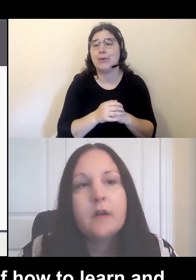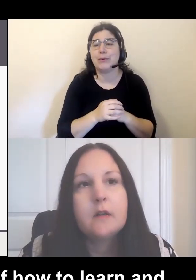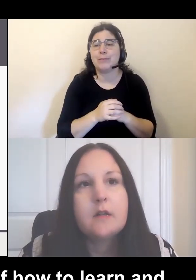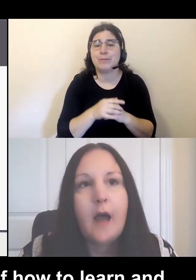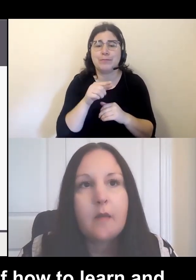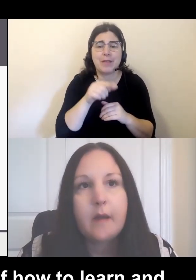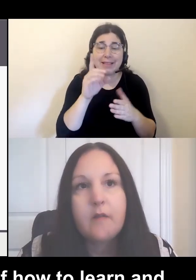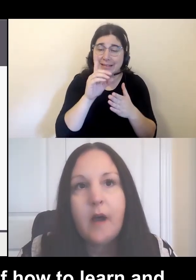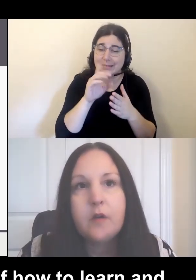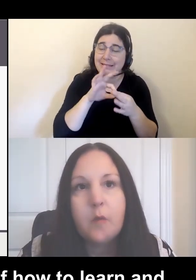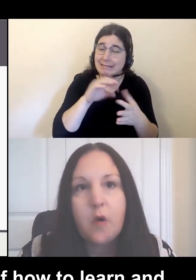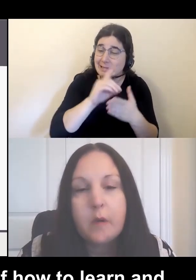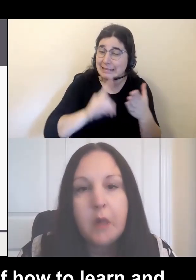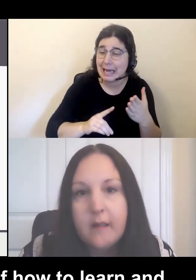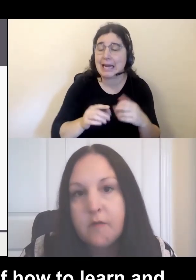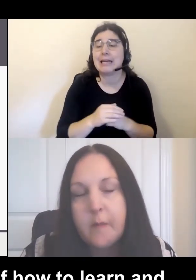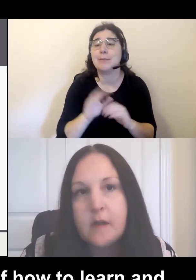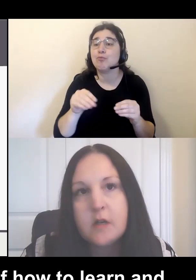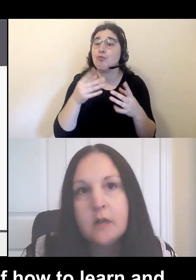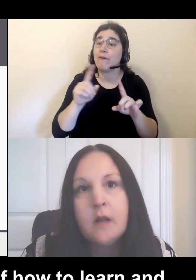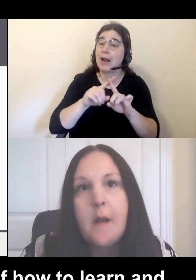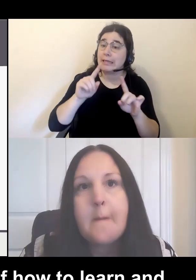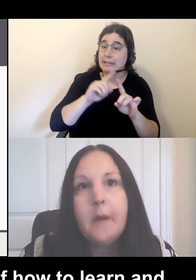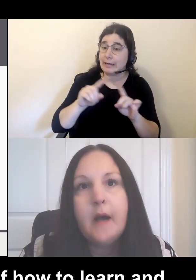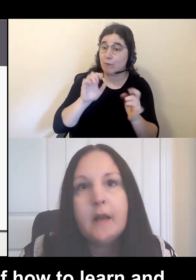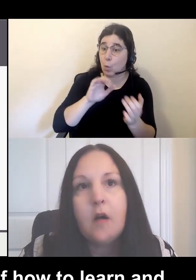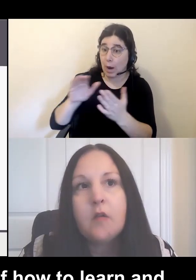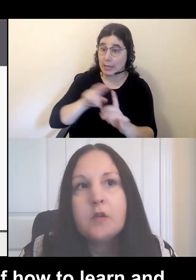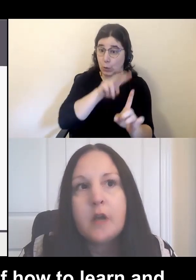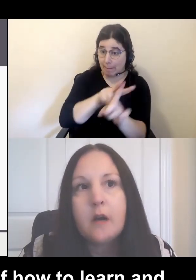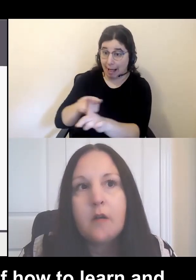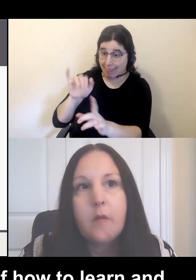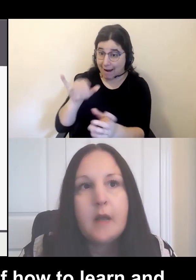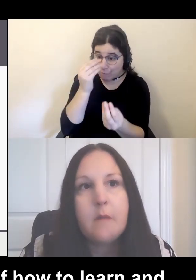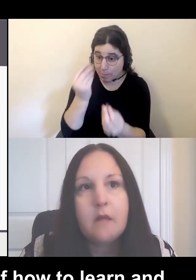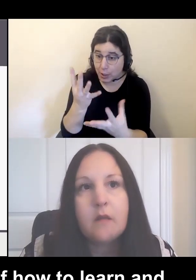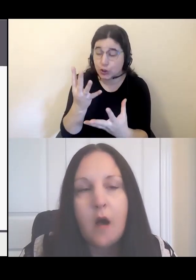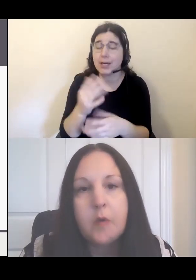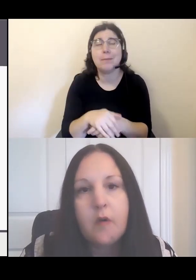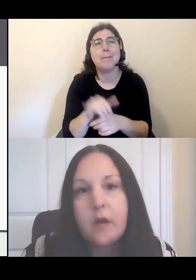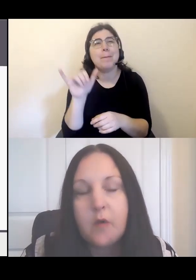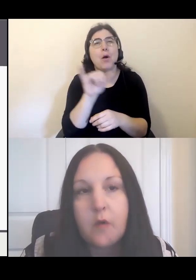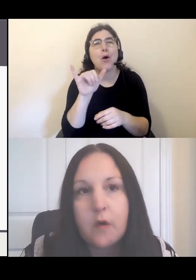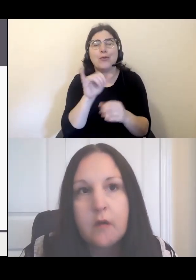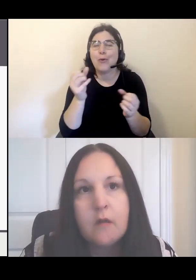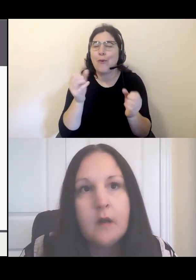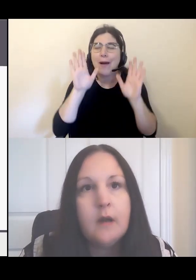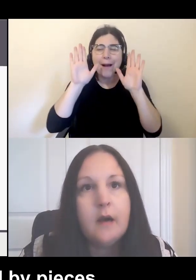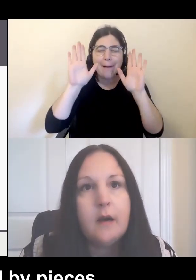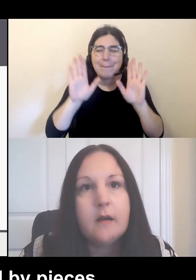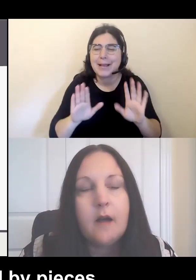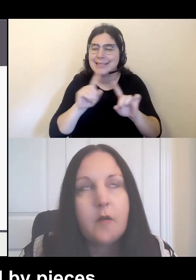give different aspects of how to absorb and apply the information, but it also shared so many amazing thought-provoking